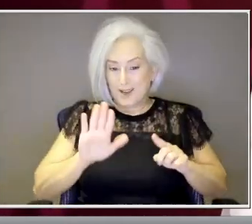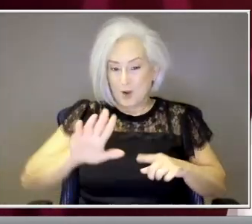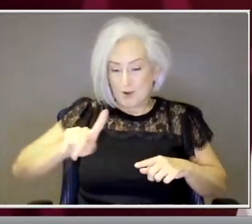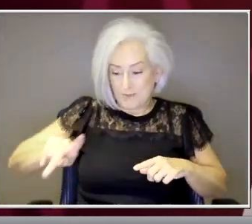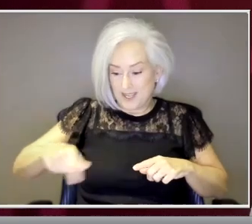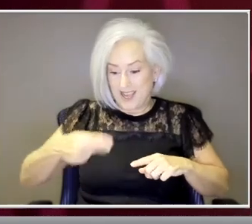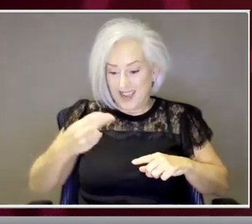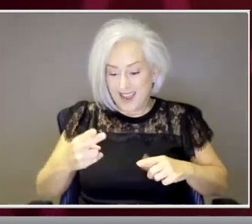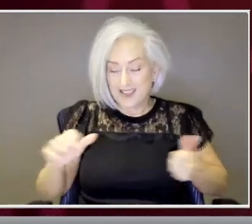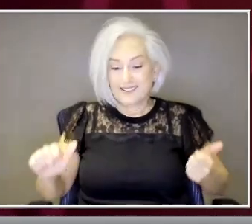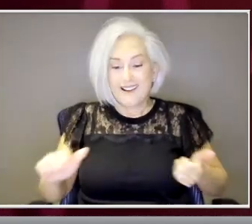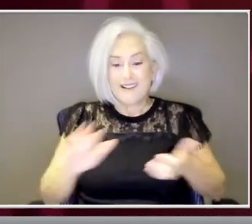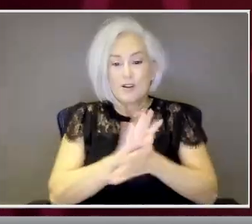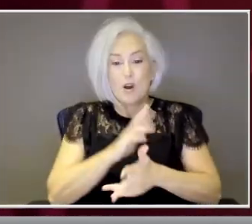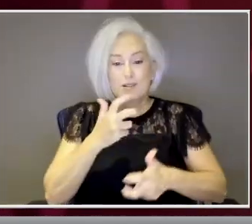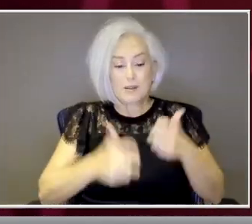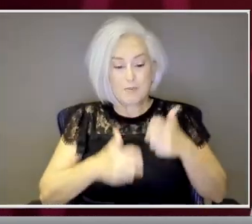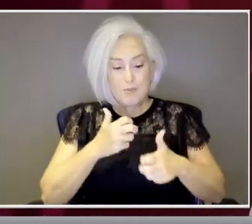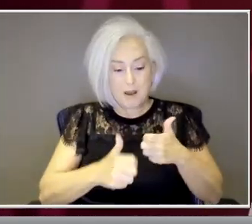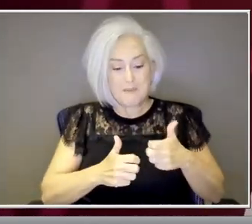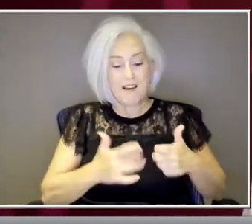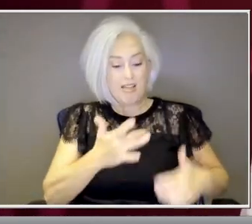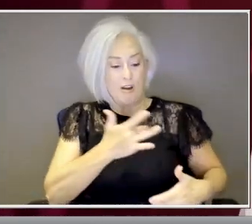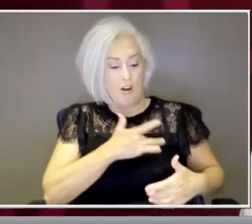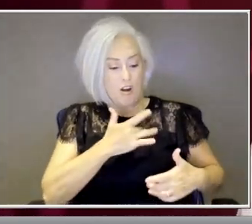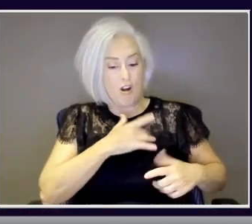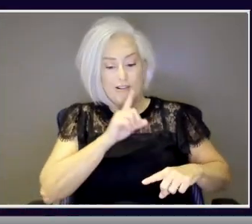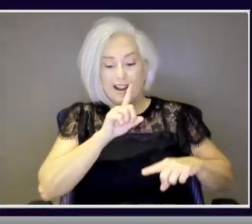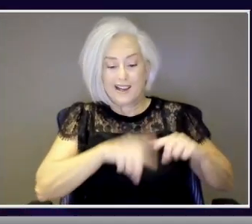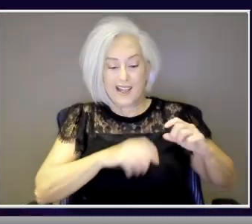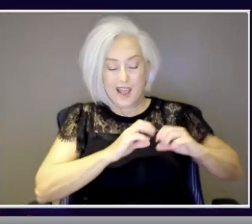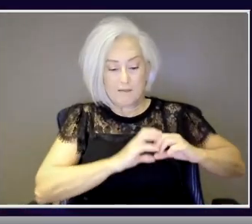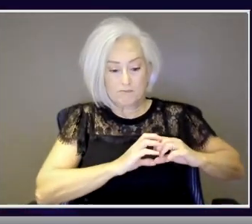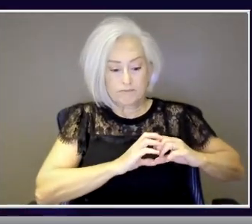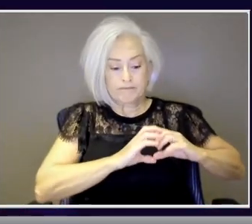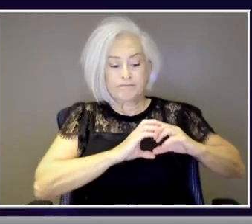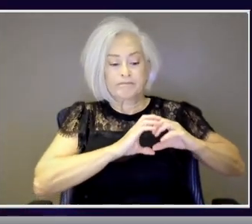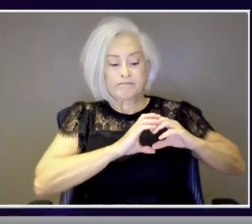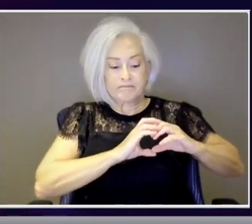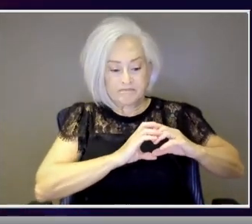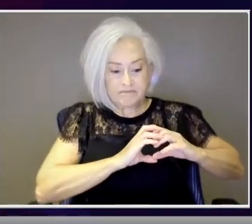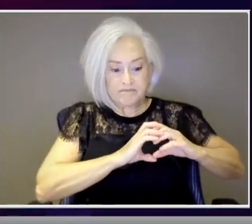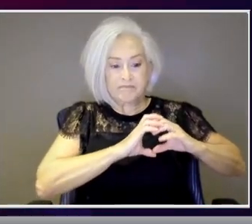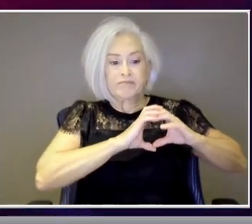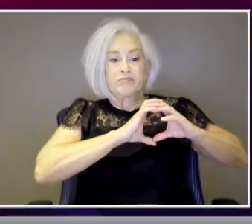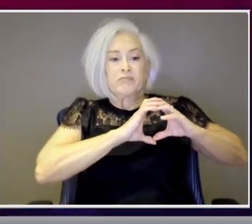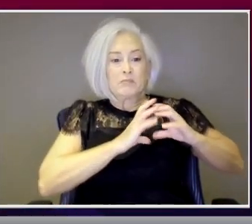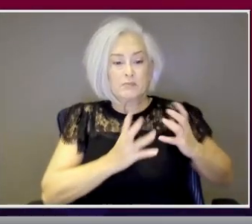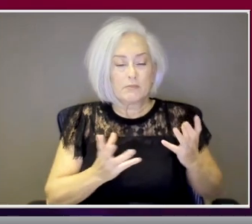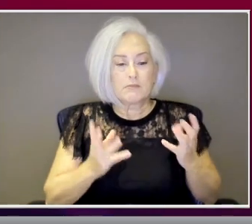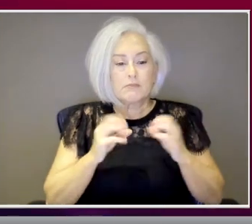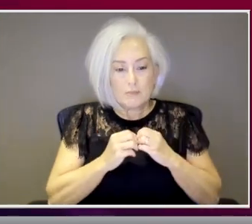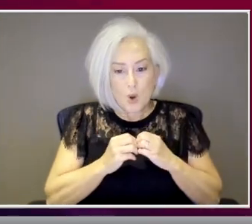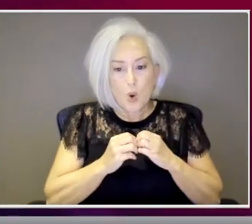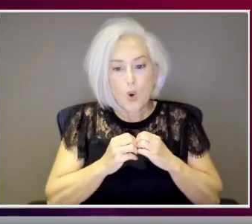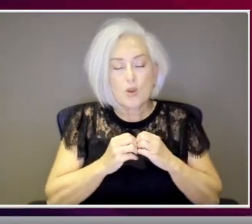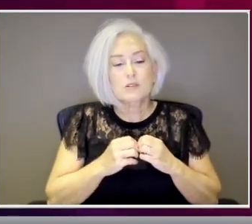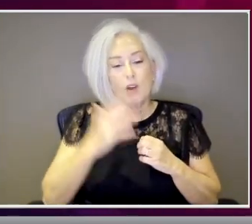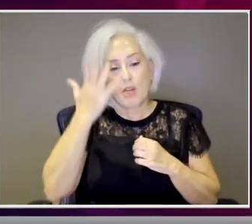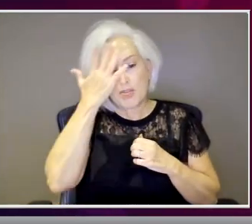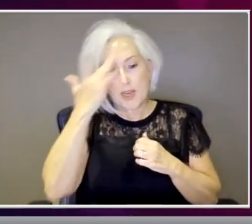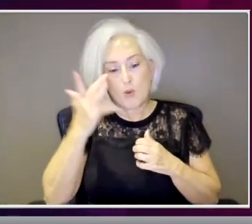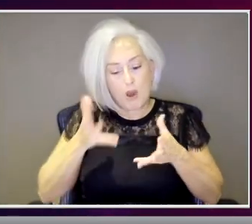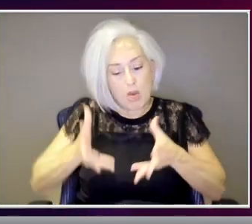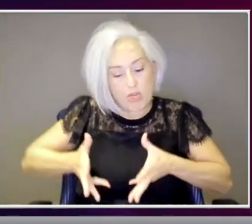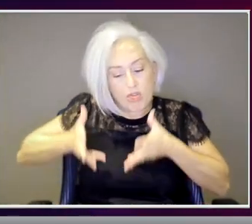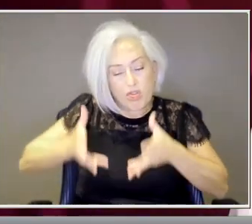is impaired. And so you have blood pooling in the legs. Is that cause a clotting risk? What would be the specific risk to that? For that? Well,